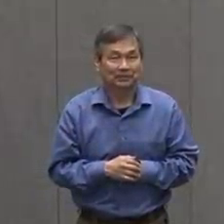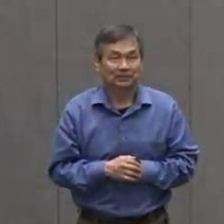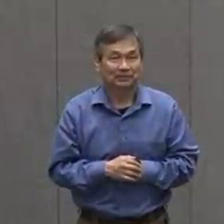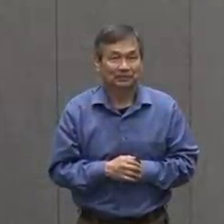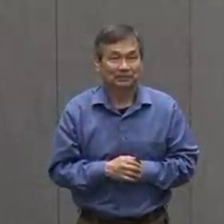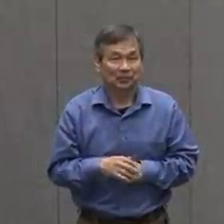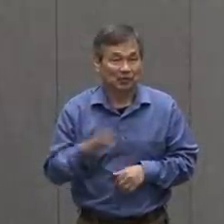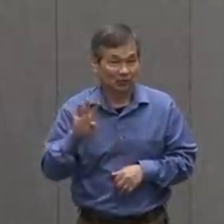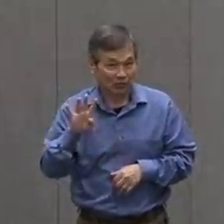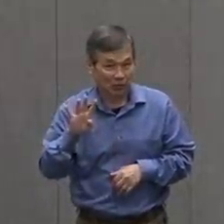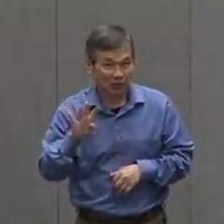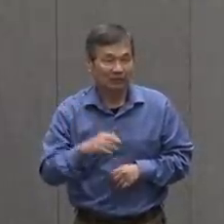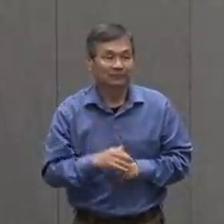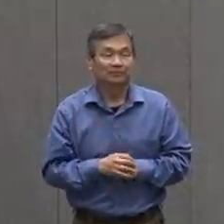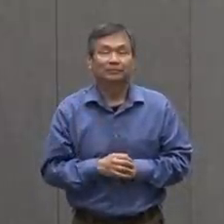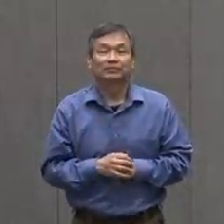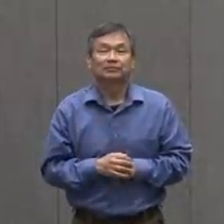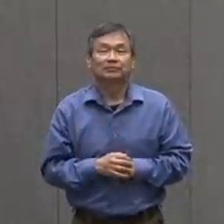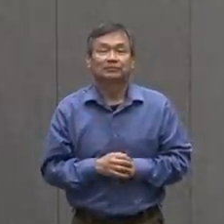Four,